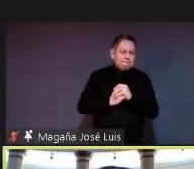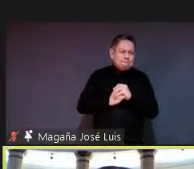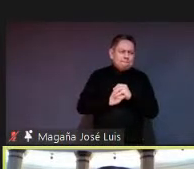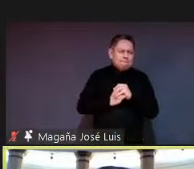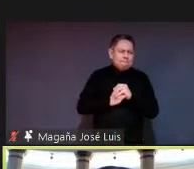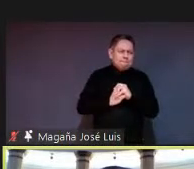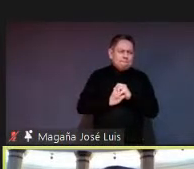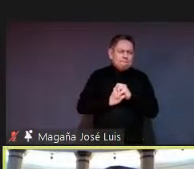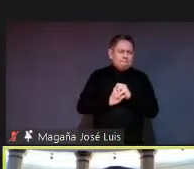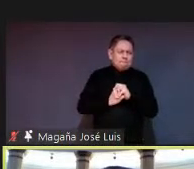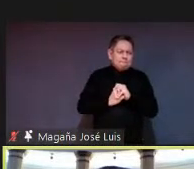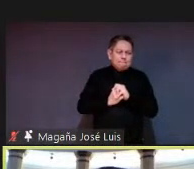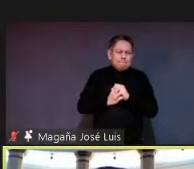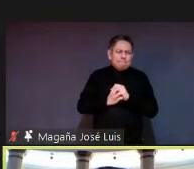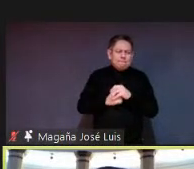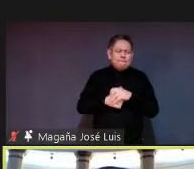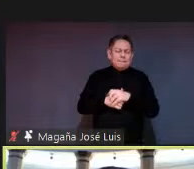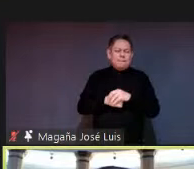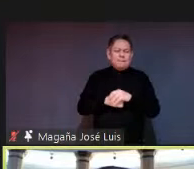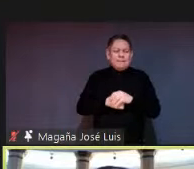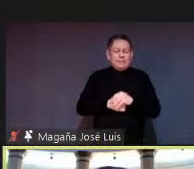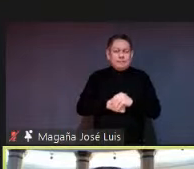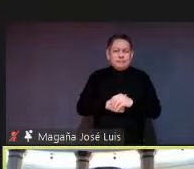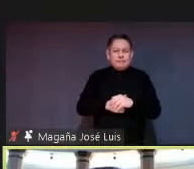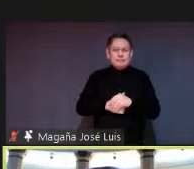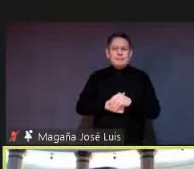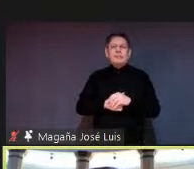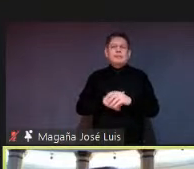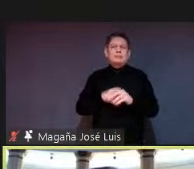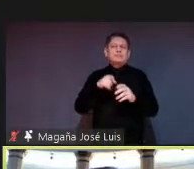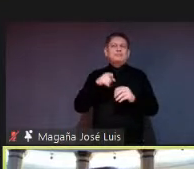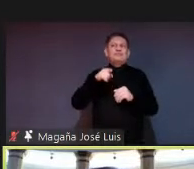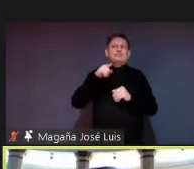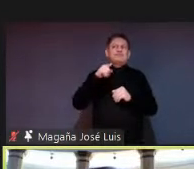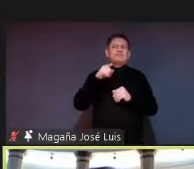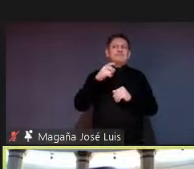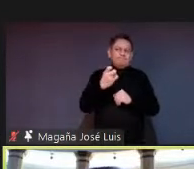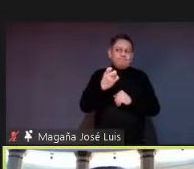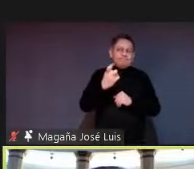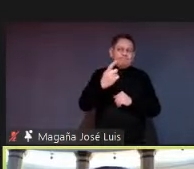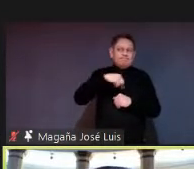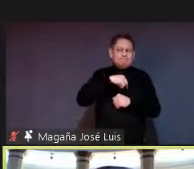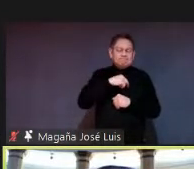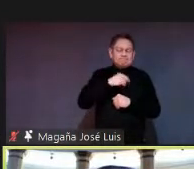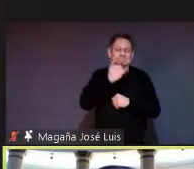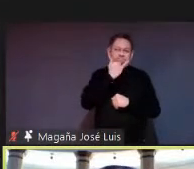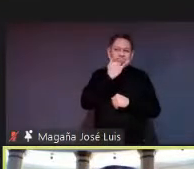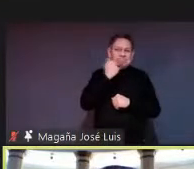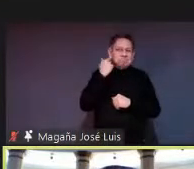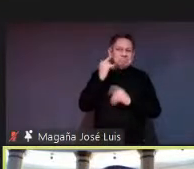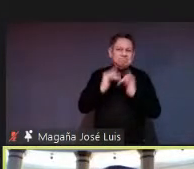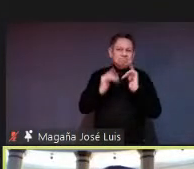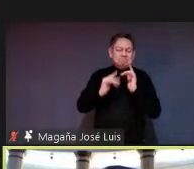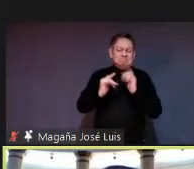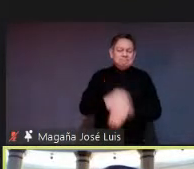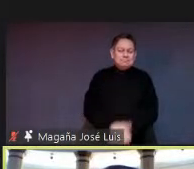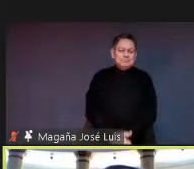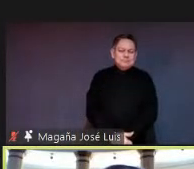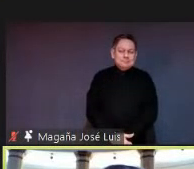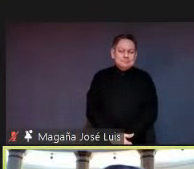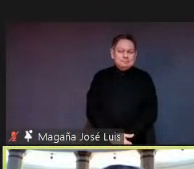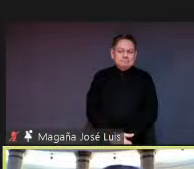group discussions. This is an example of the labs that we have at the institutes. We purchased